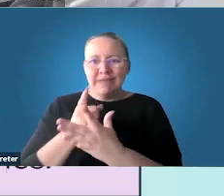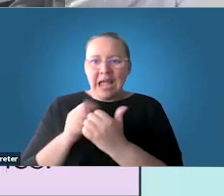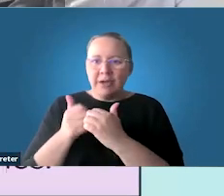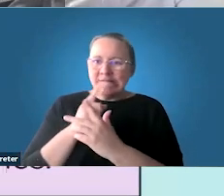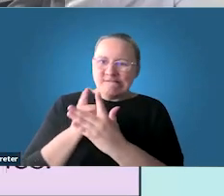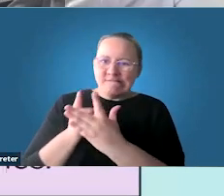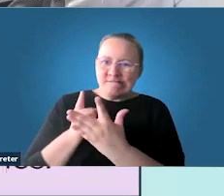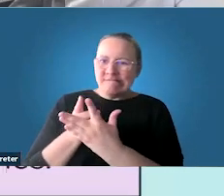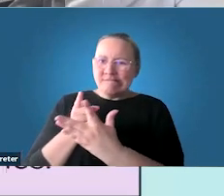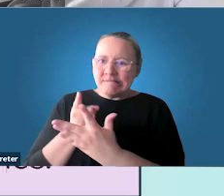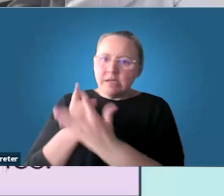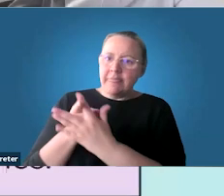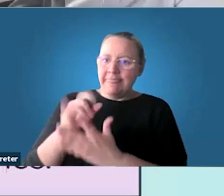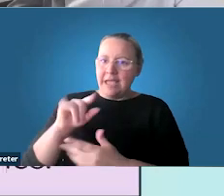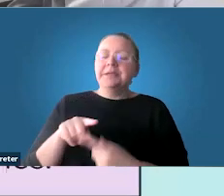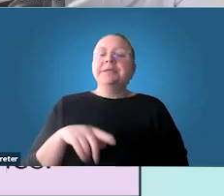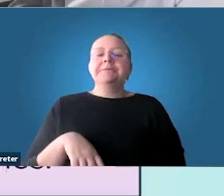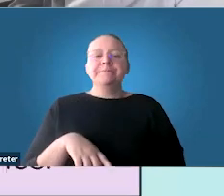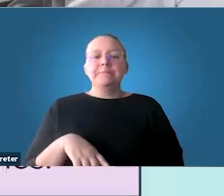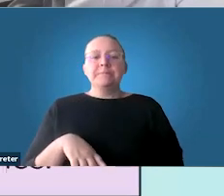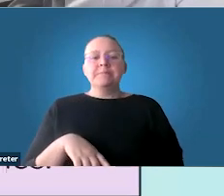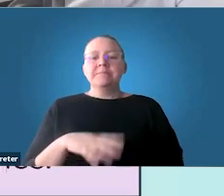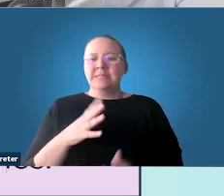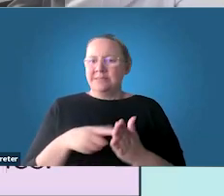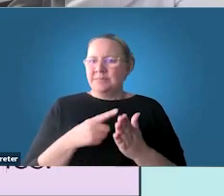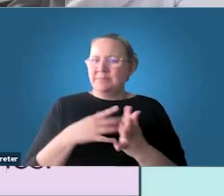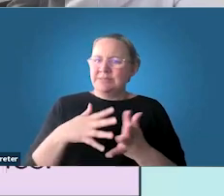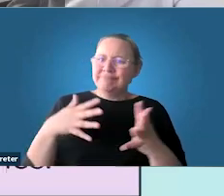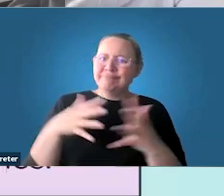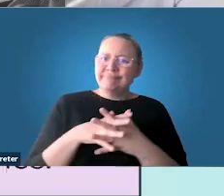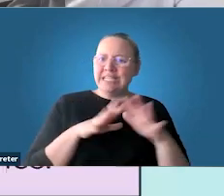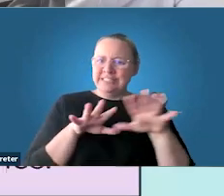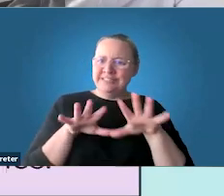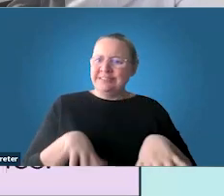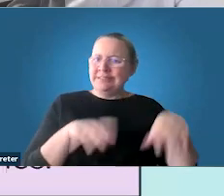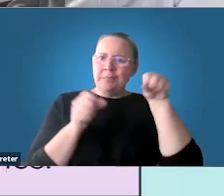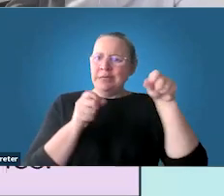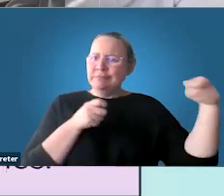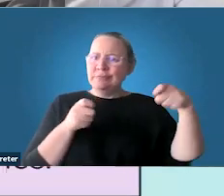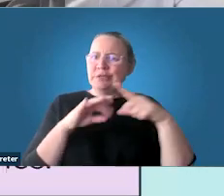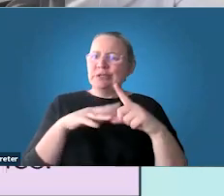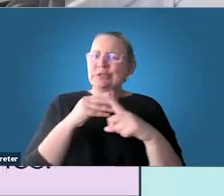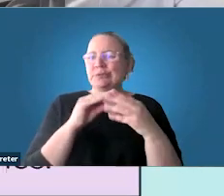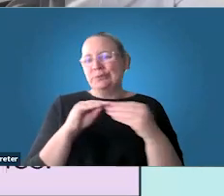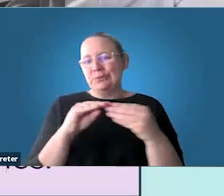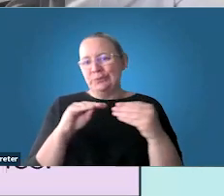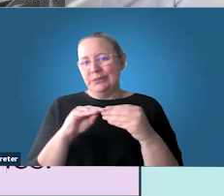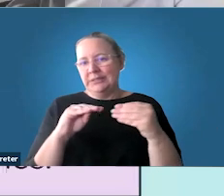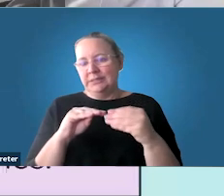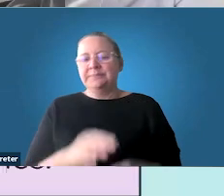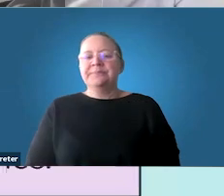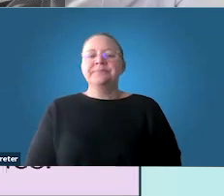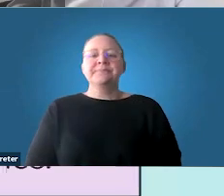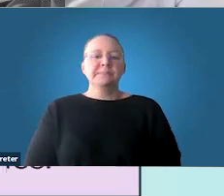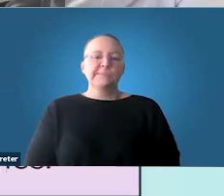are rooted in misinformation and then are also just rooted in dominant and cultural stories that people take in every day and messages that people take